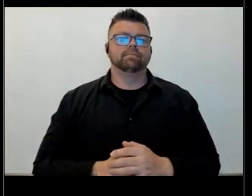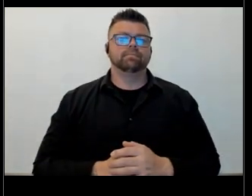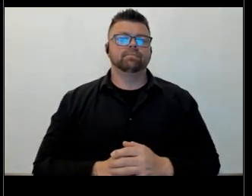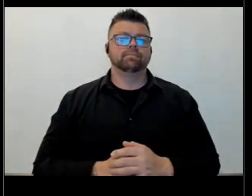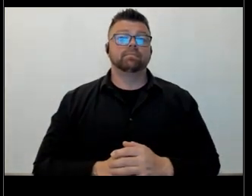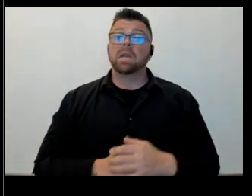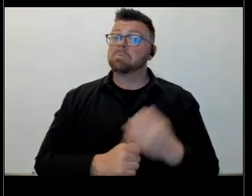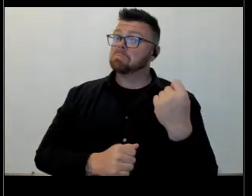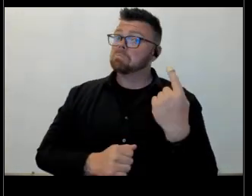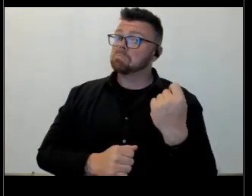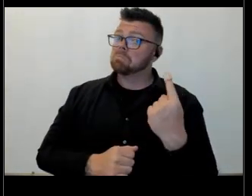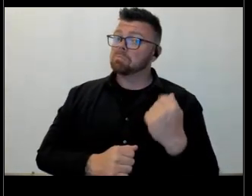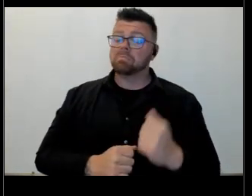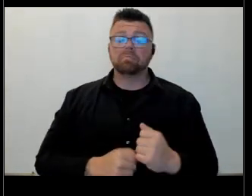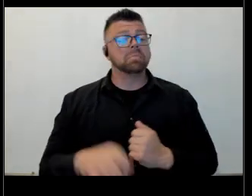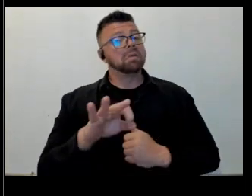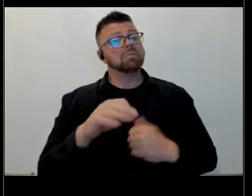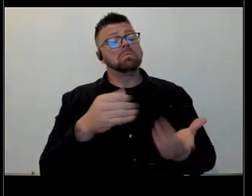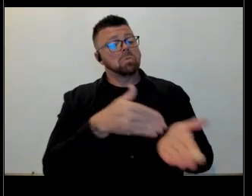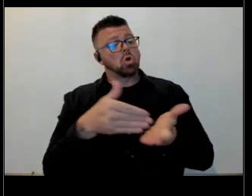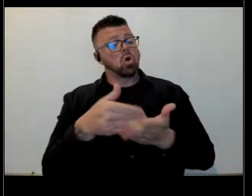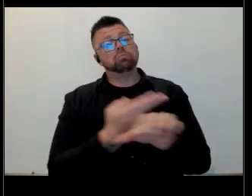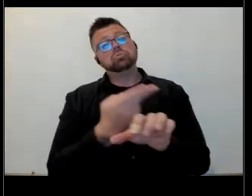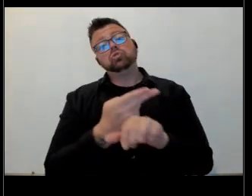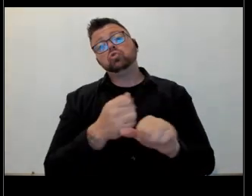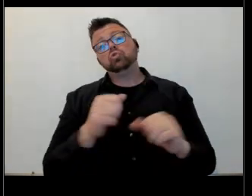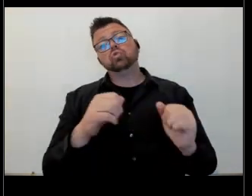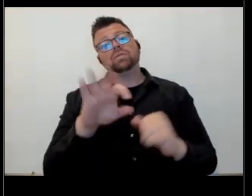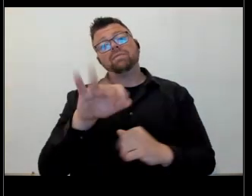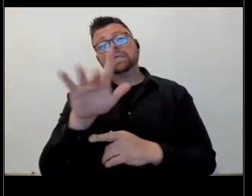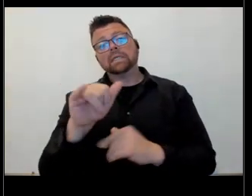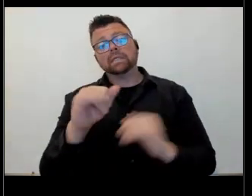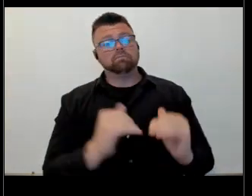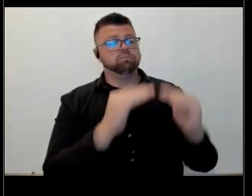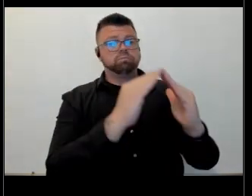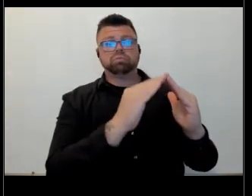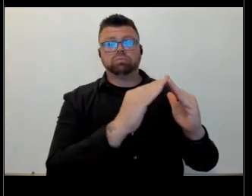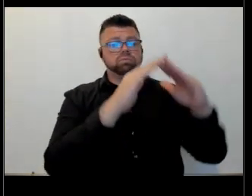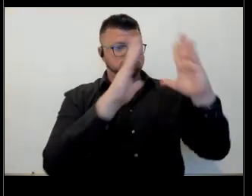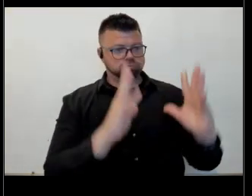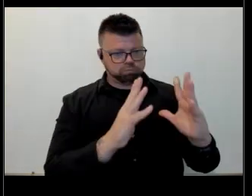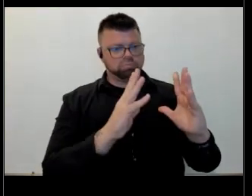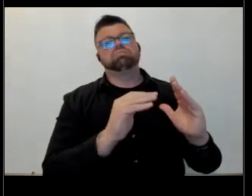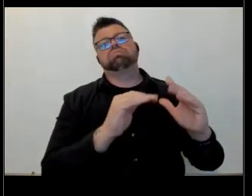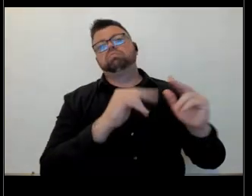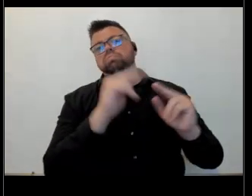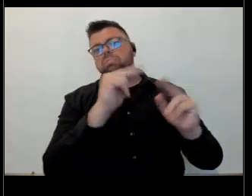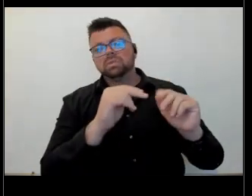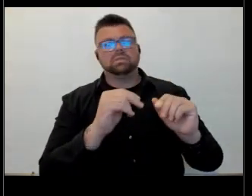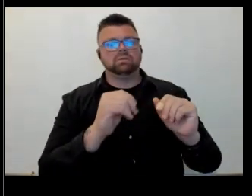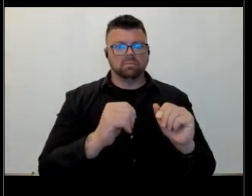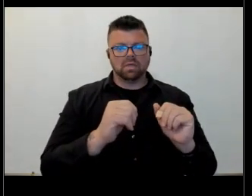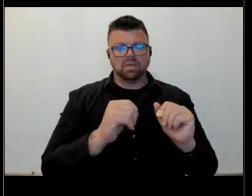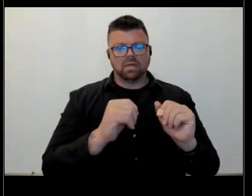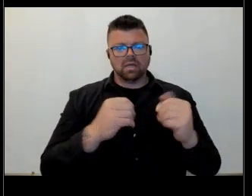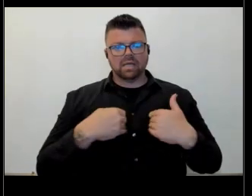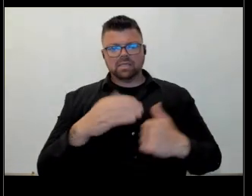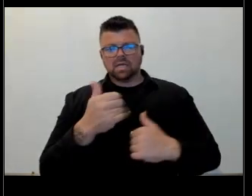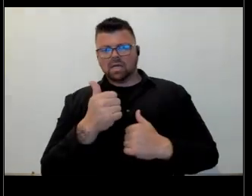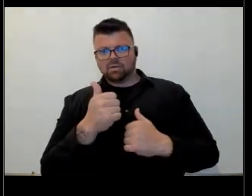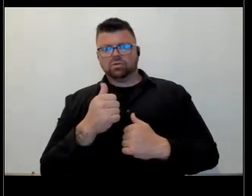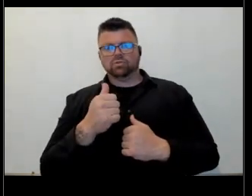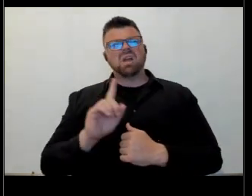However, if a common use facility is located on the upper floor of a walk-up type, there must be